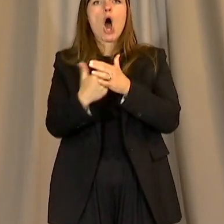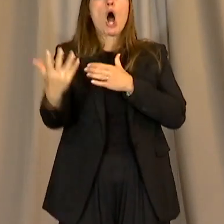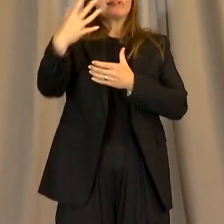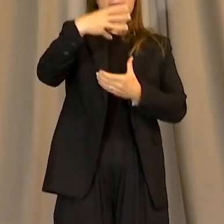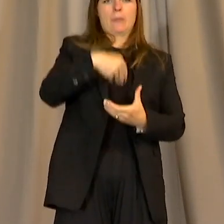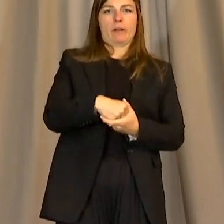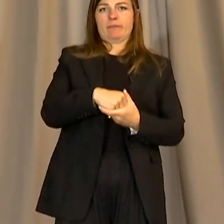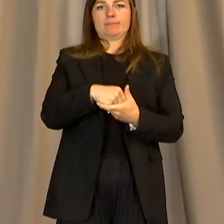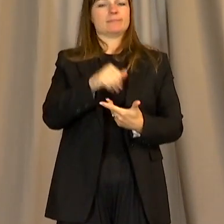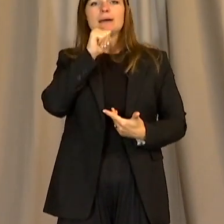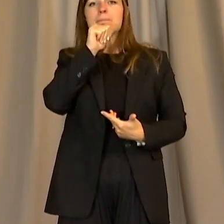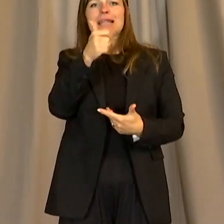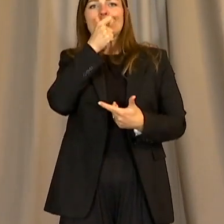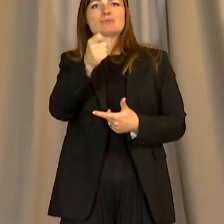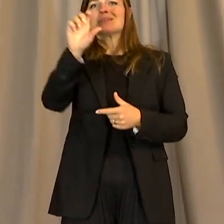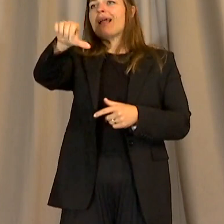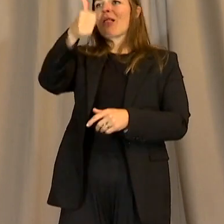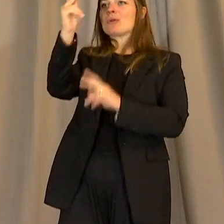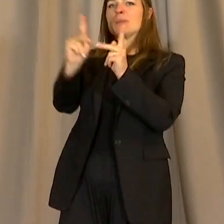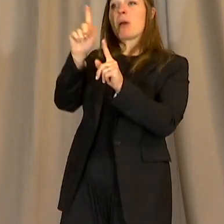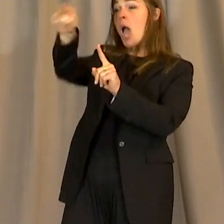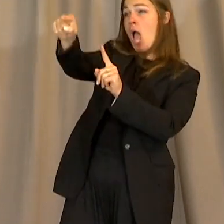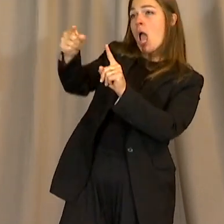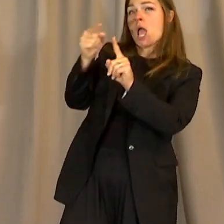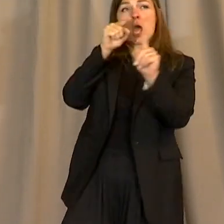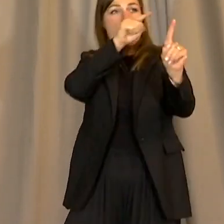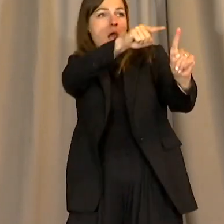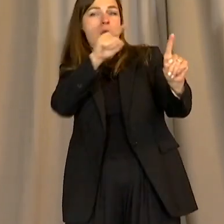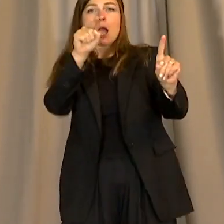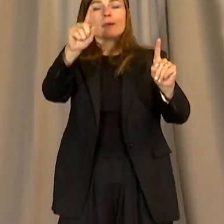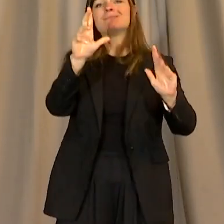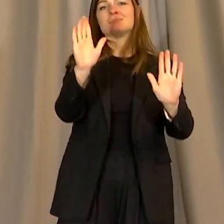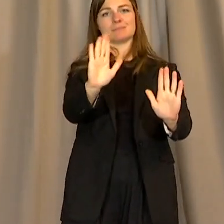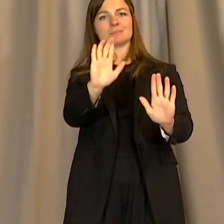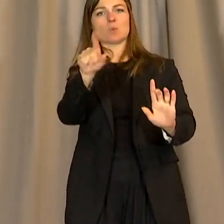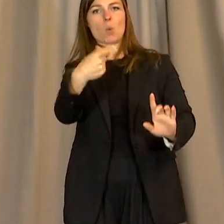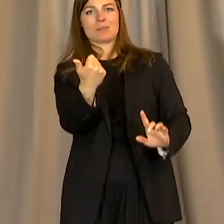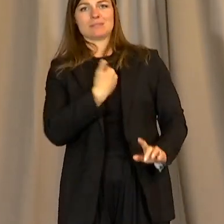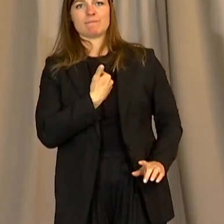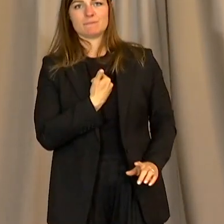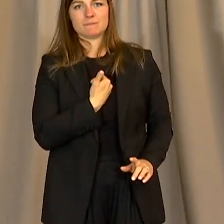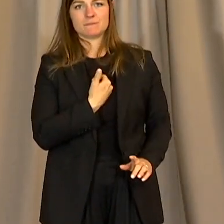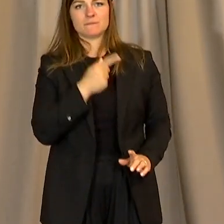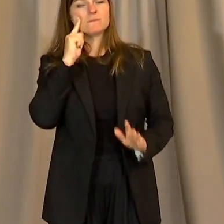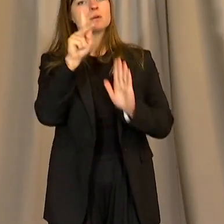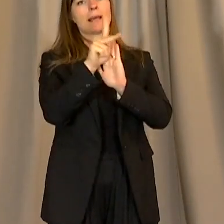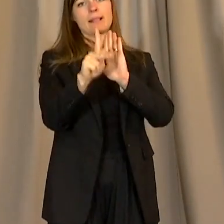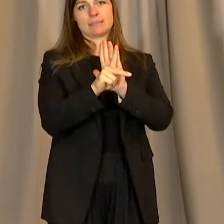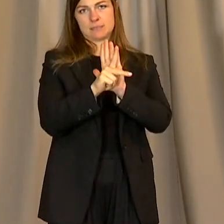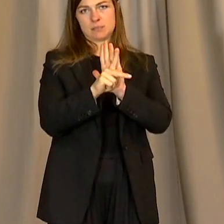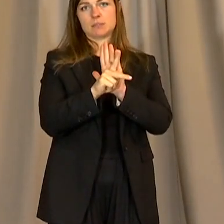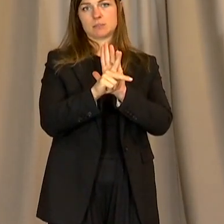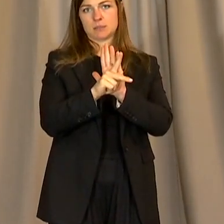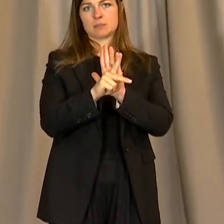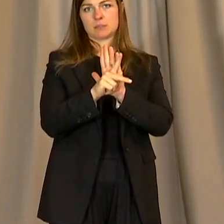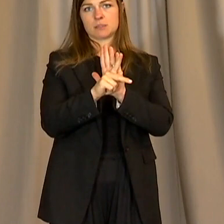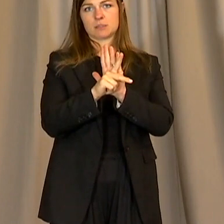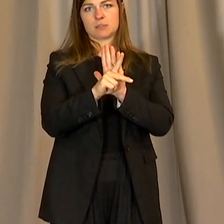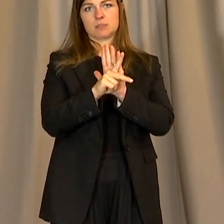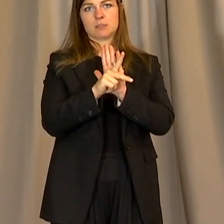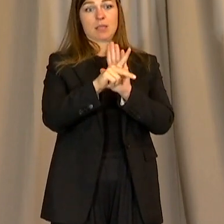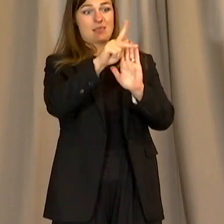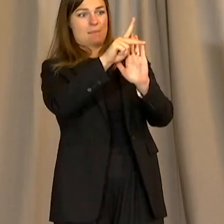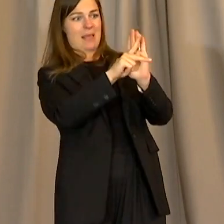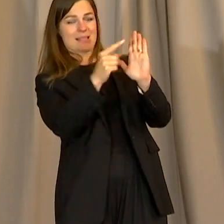not interested in calling other people out. I'm interested in calling myself out only in the policies. The policy is